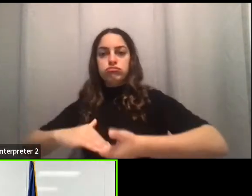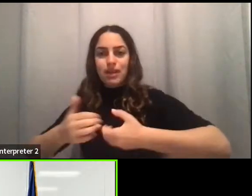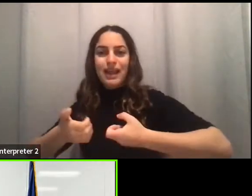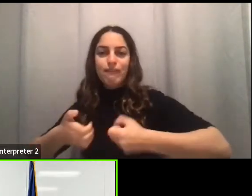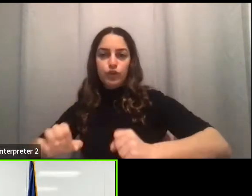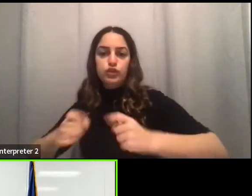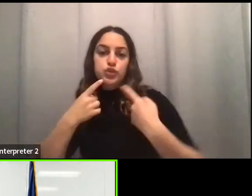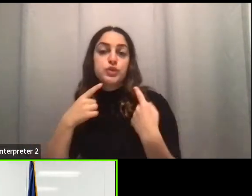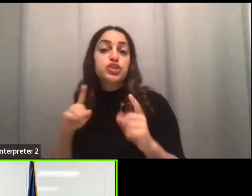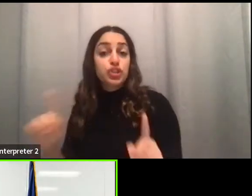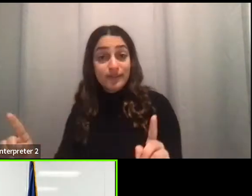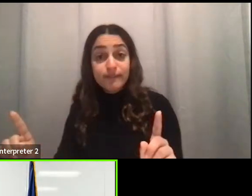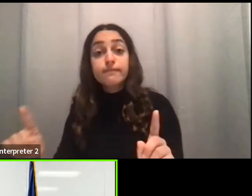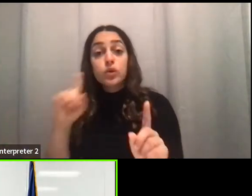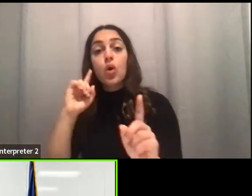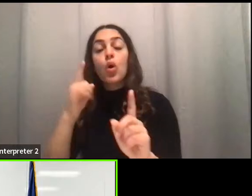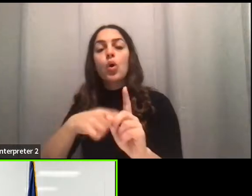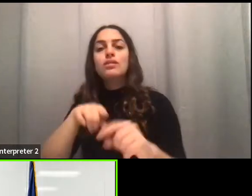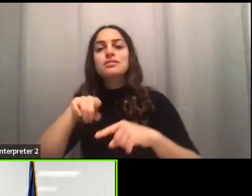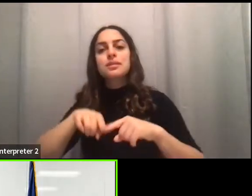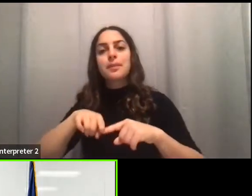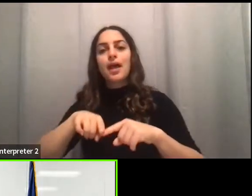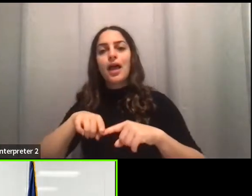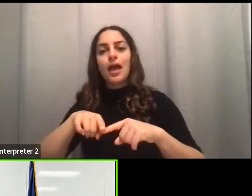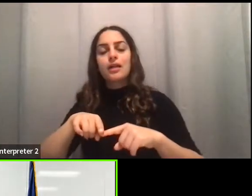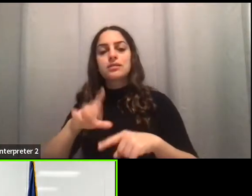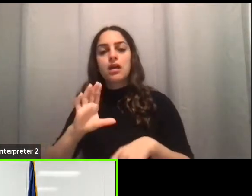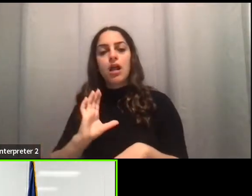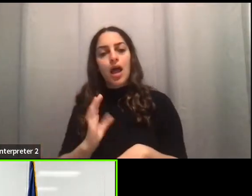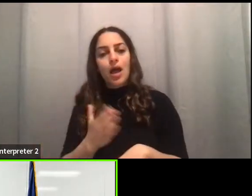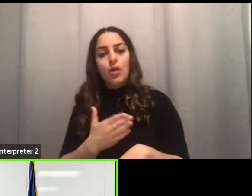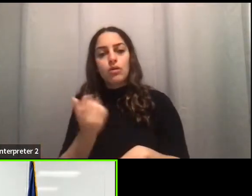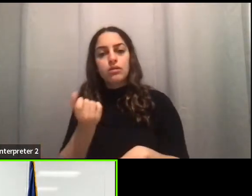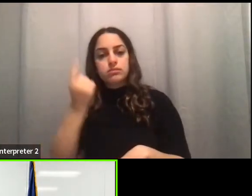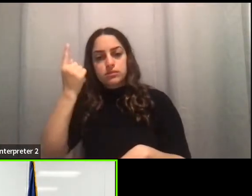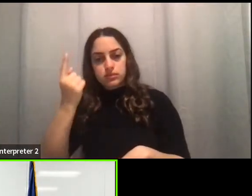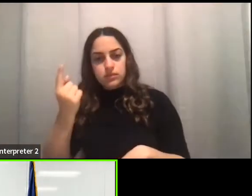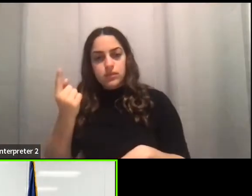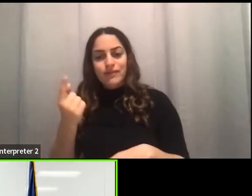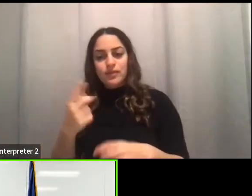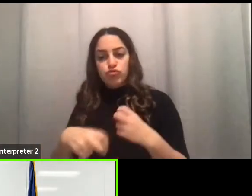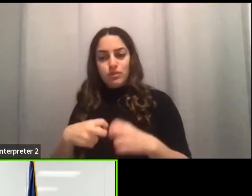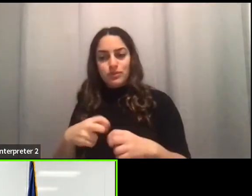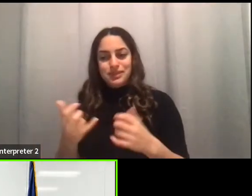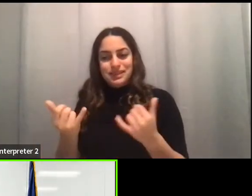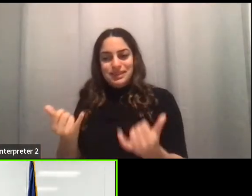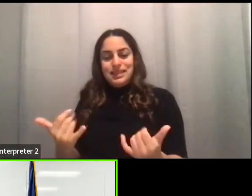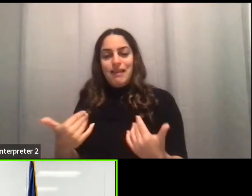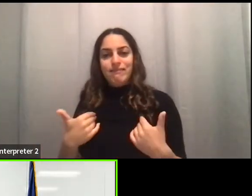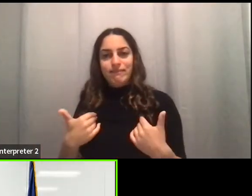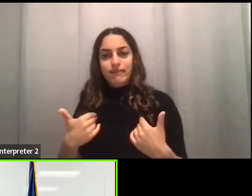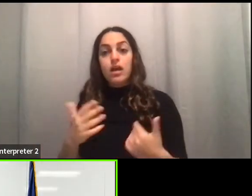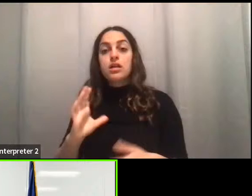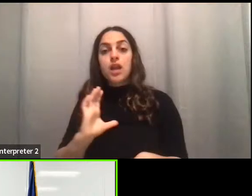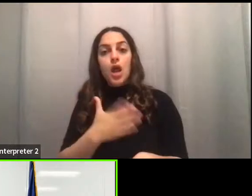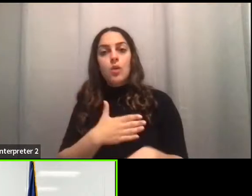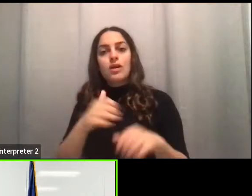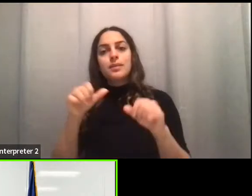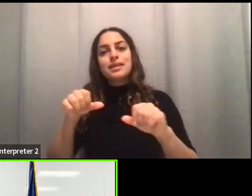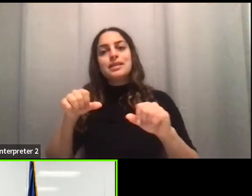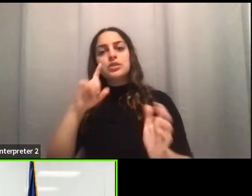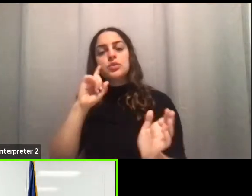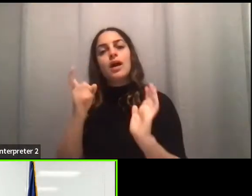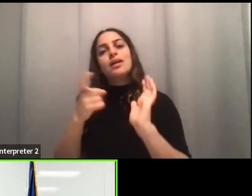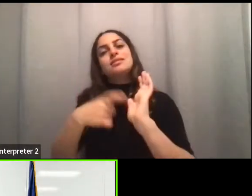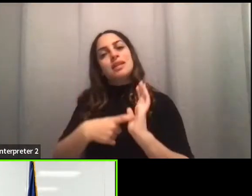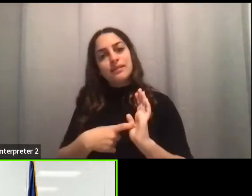depends to a great extent on our understanding of existing problems and our ability to identify